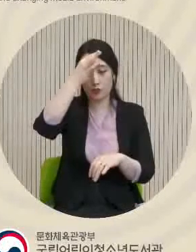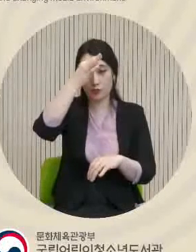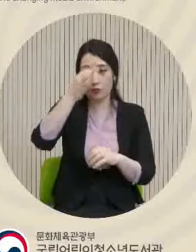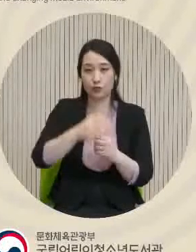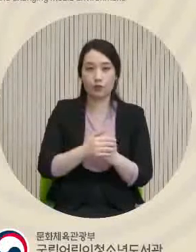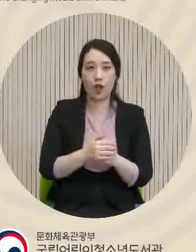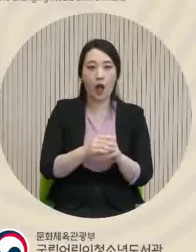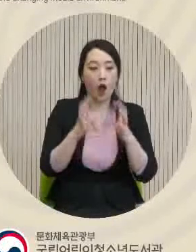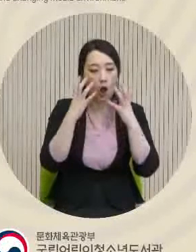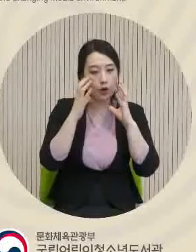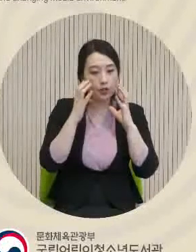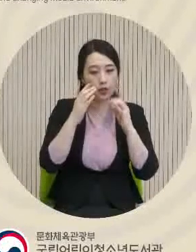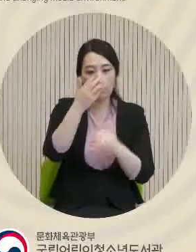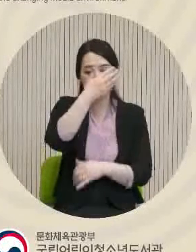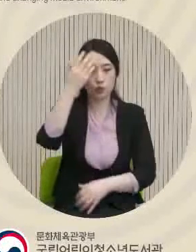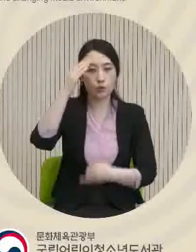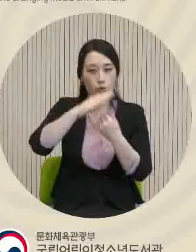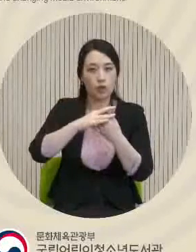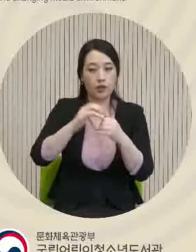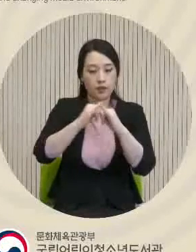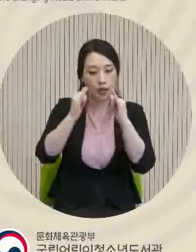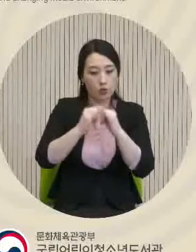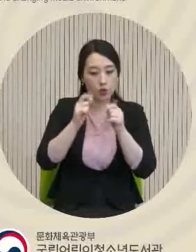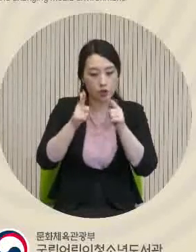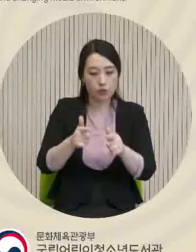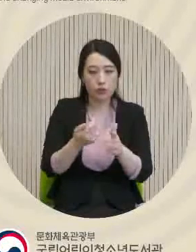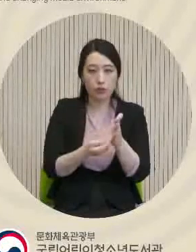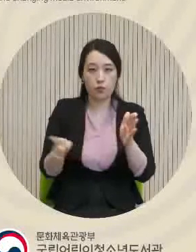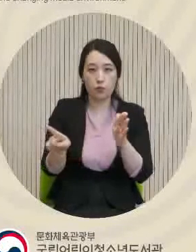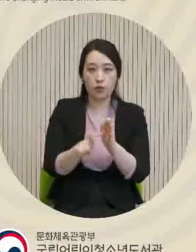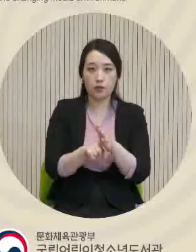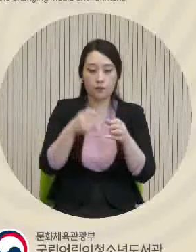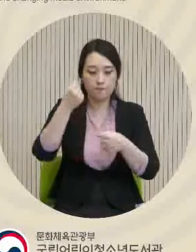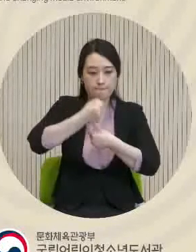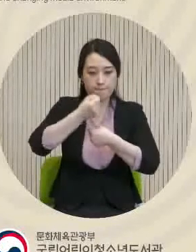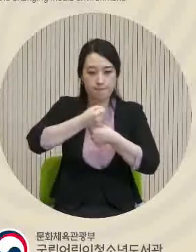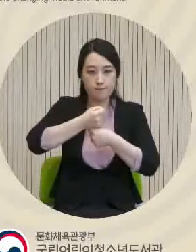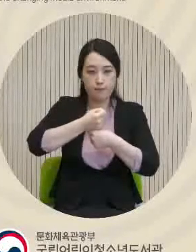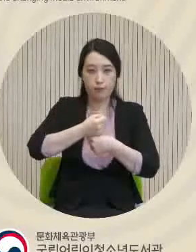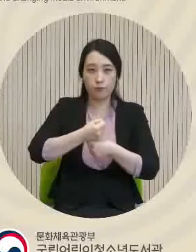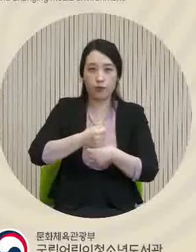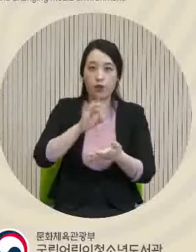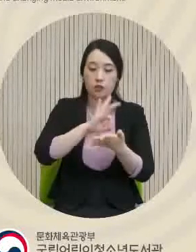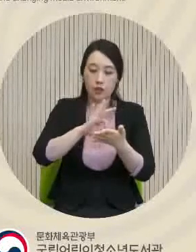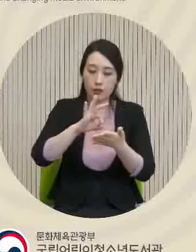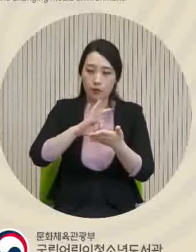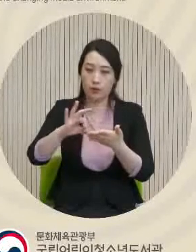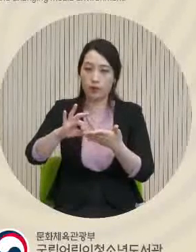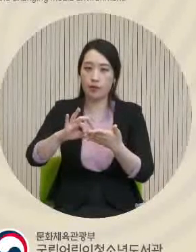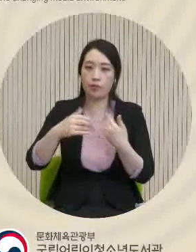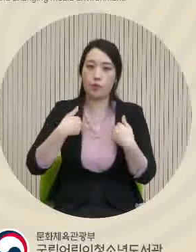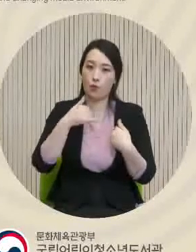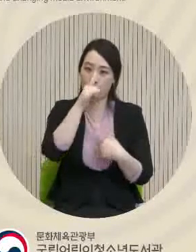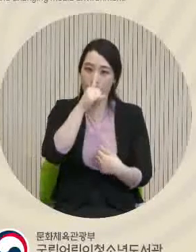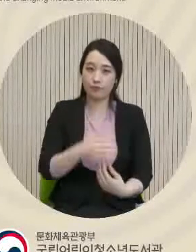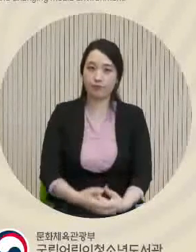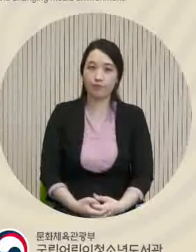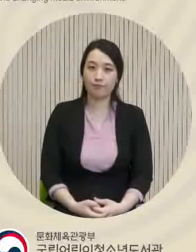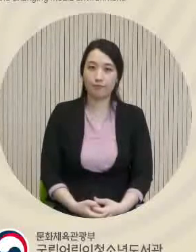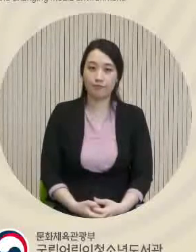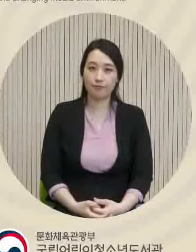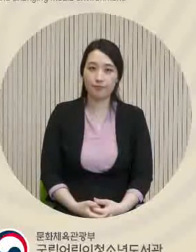to learning. Therefore, we need to develop and use digital technologies for children and young adults' learning